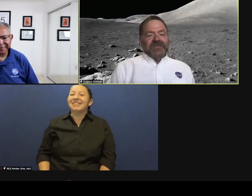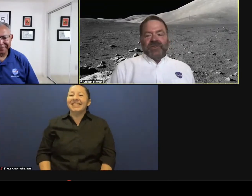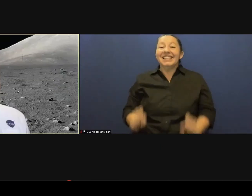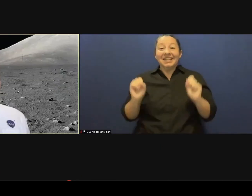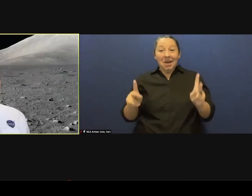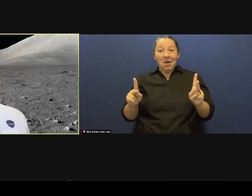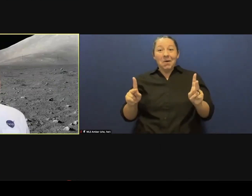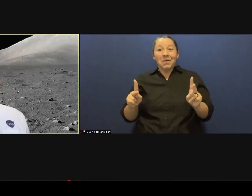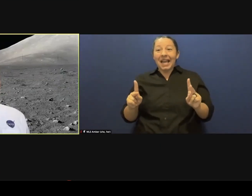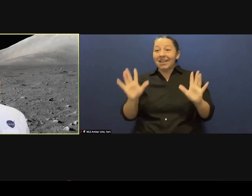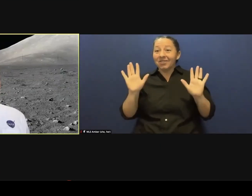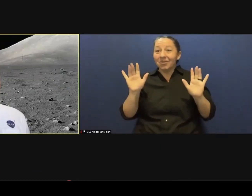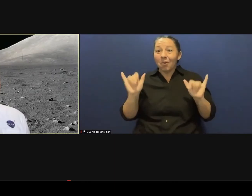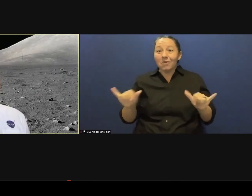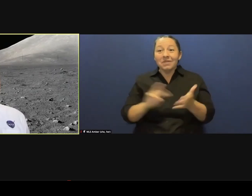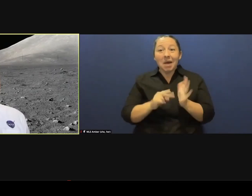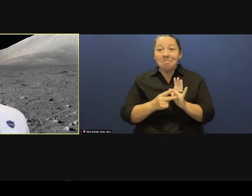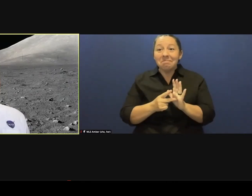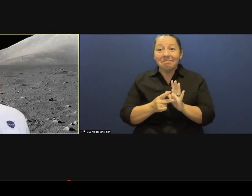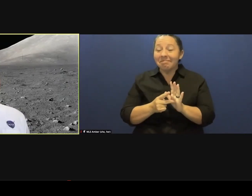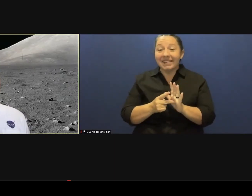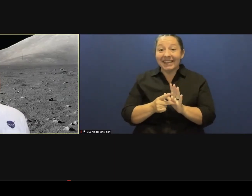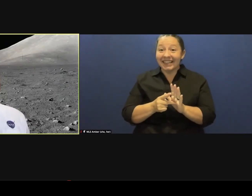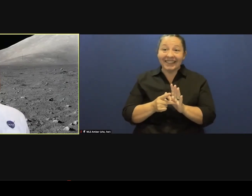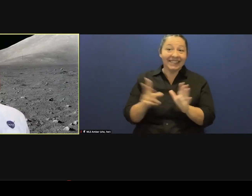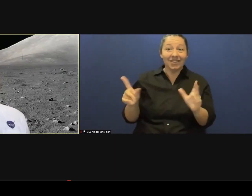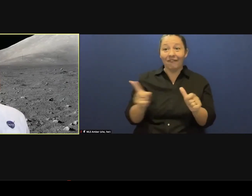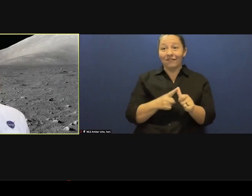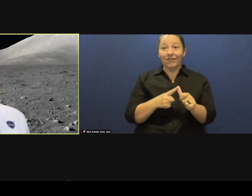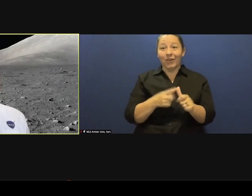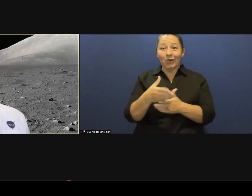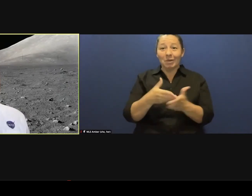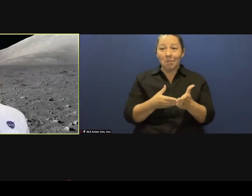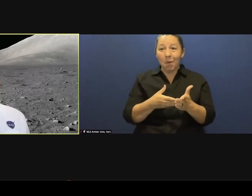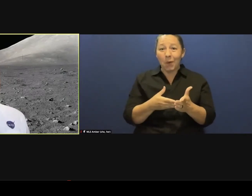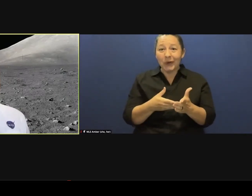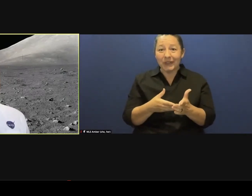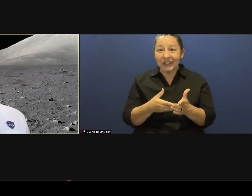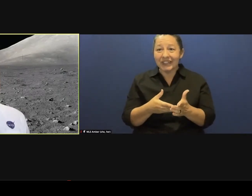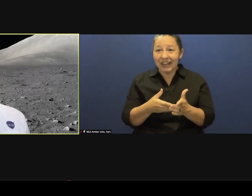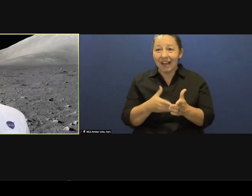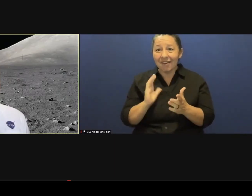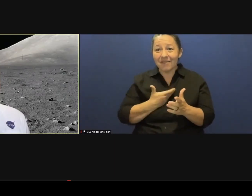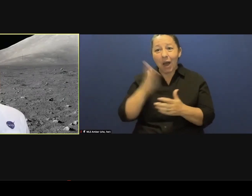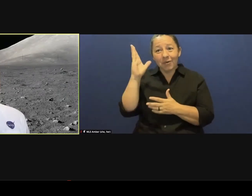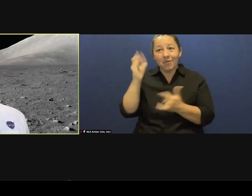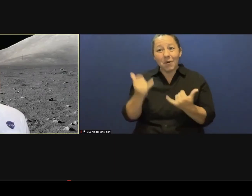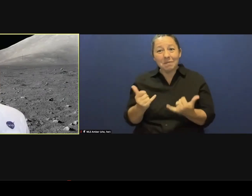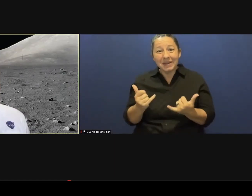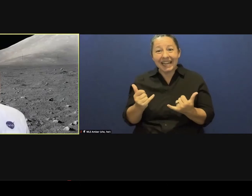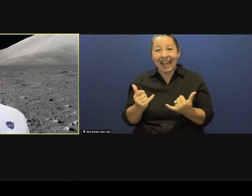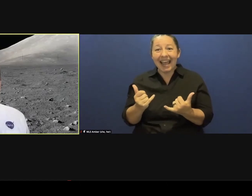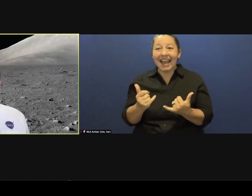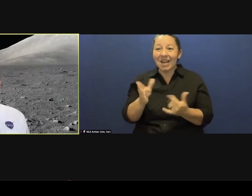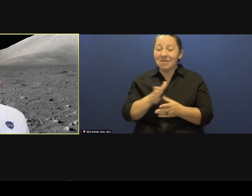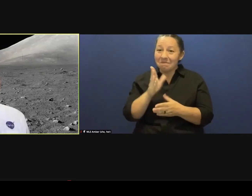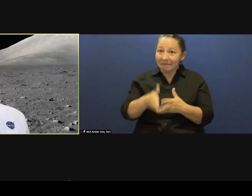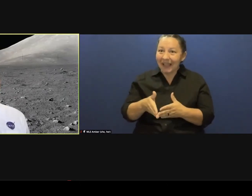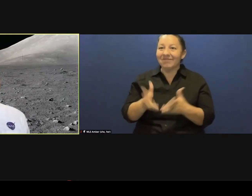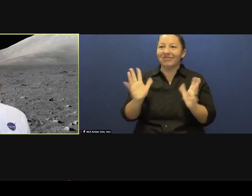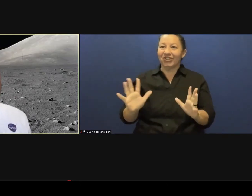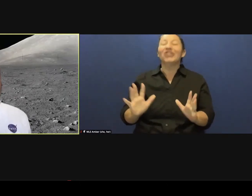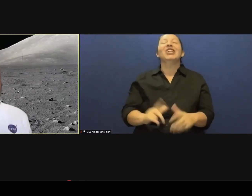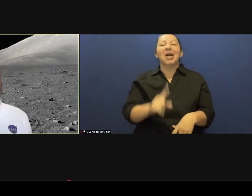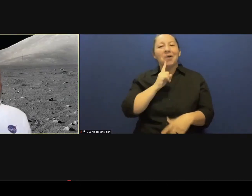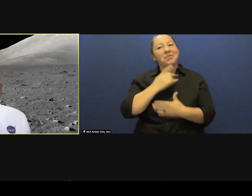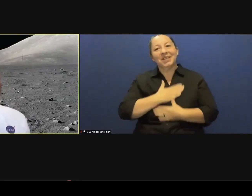So this draws to a conclusion, the first part of the forum, and I've really